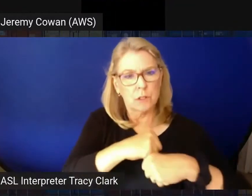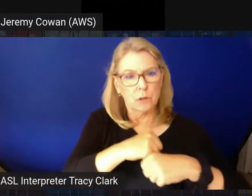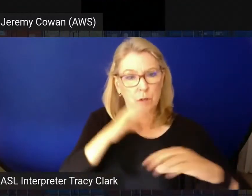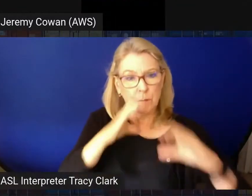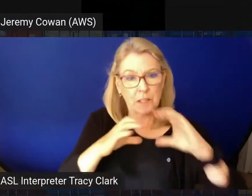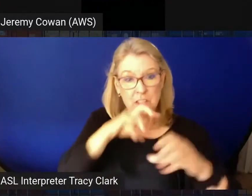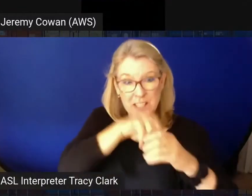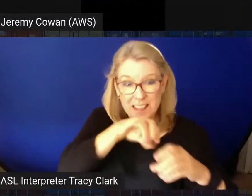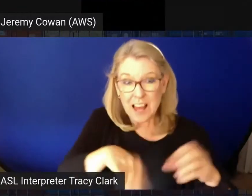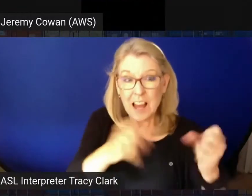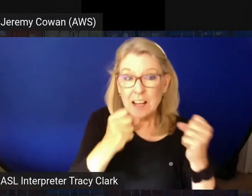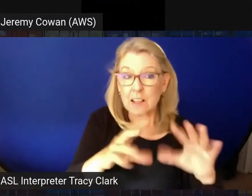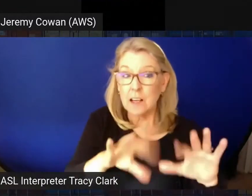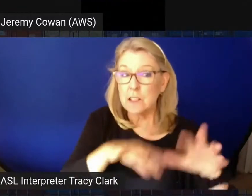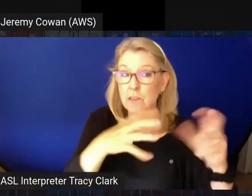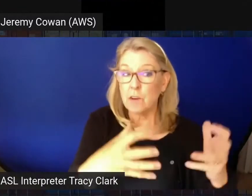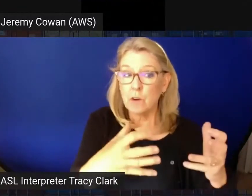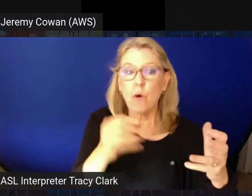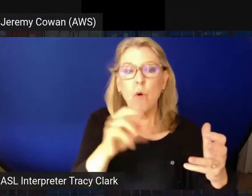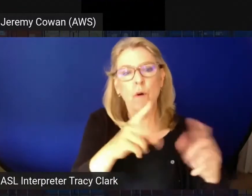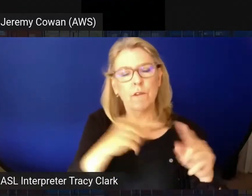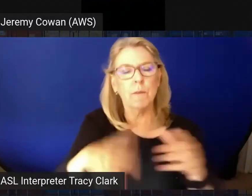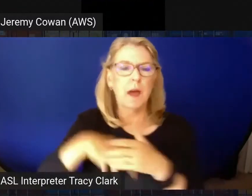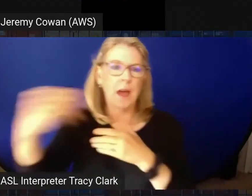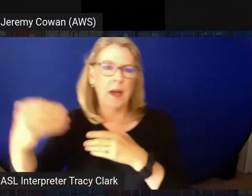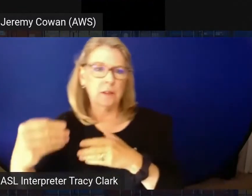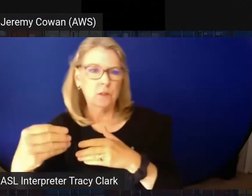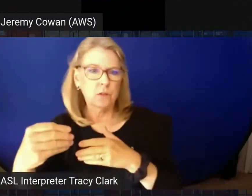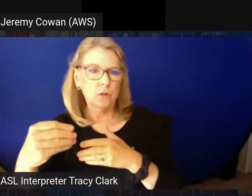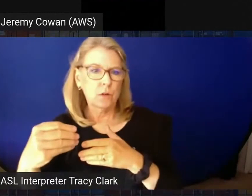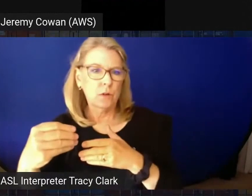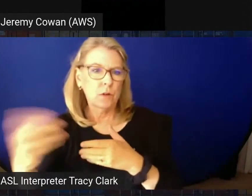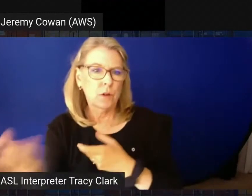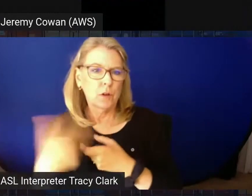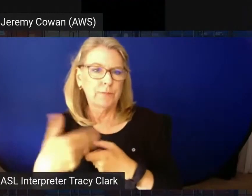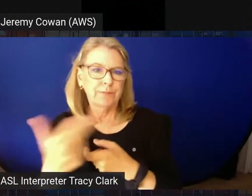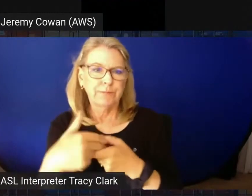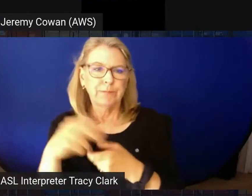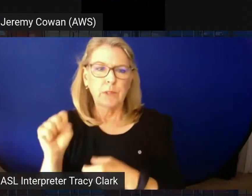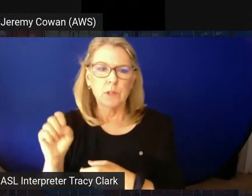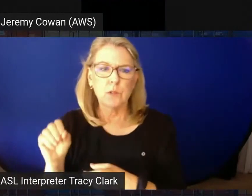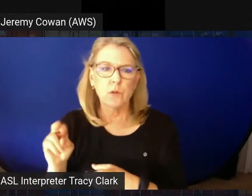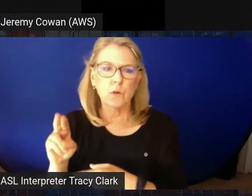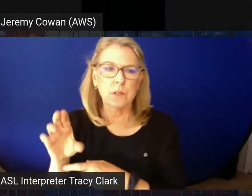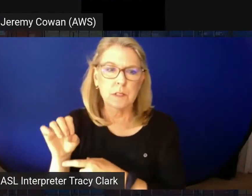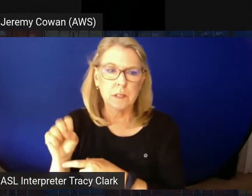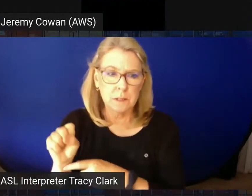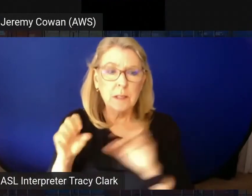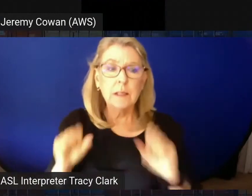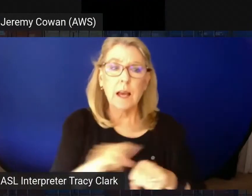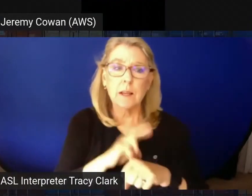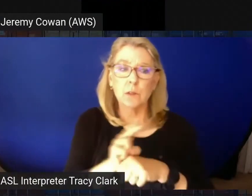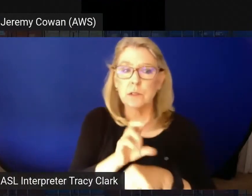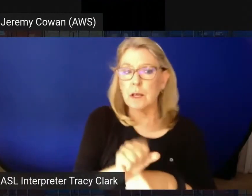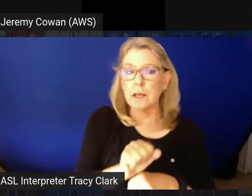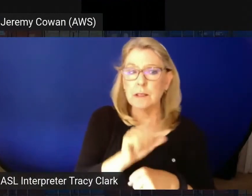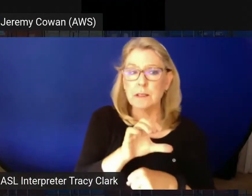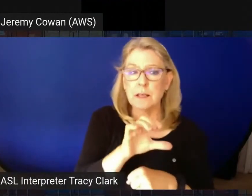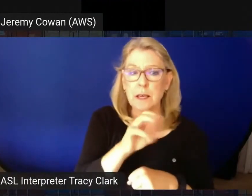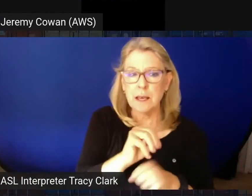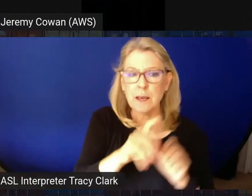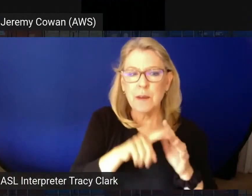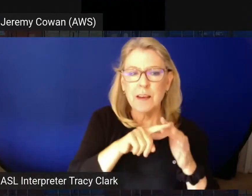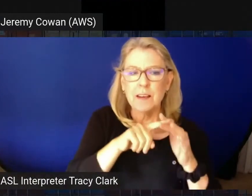cluster or from external sources, you can use ACM generated certificates that are backed by